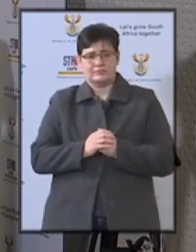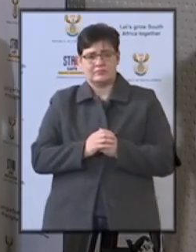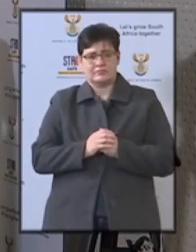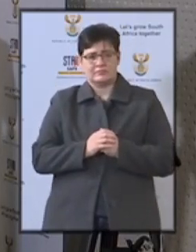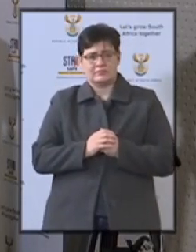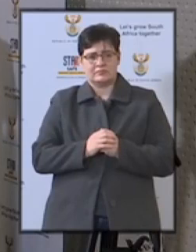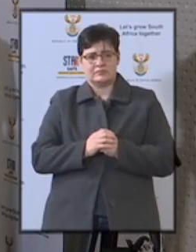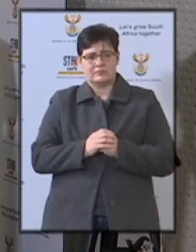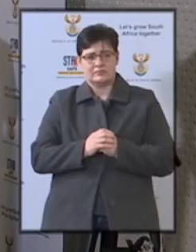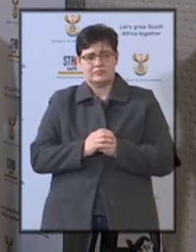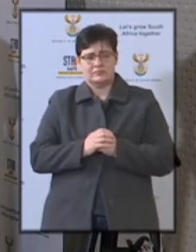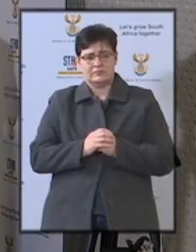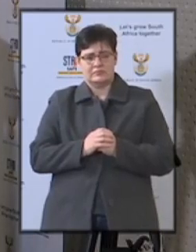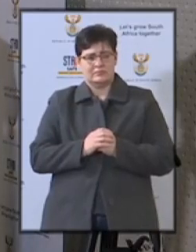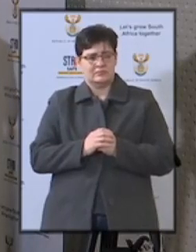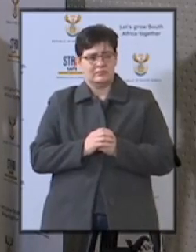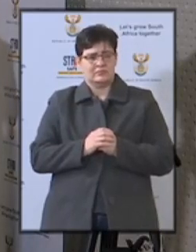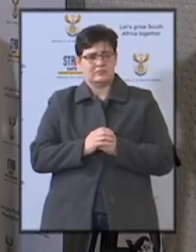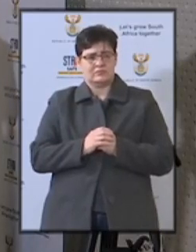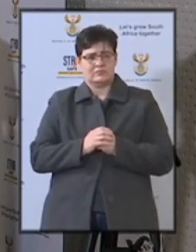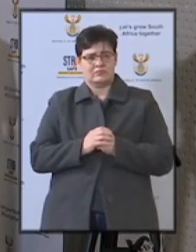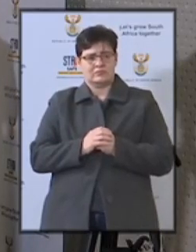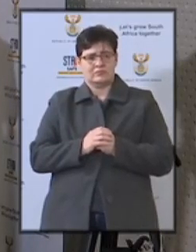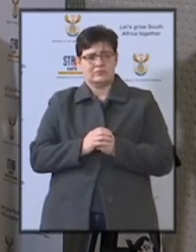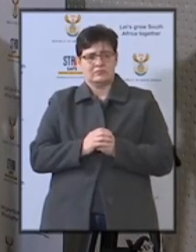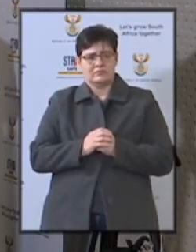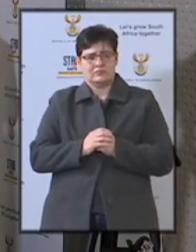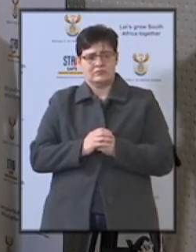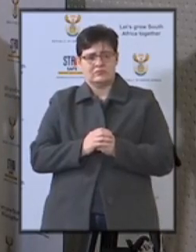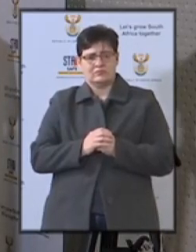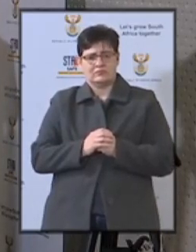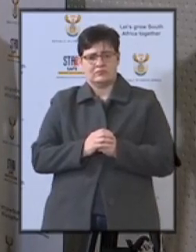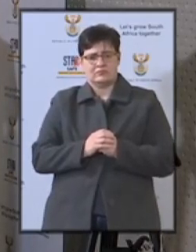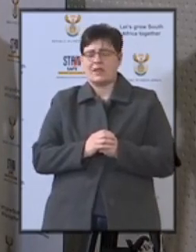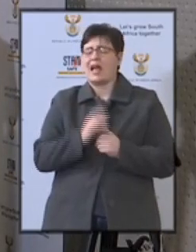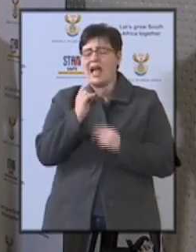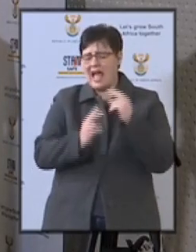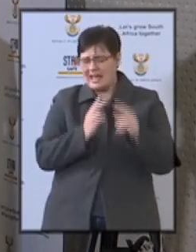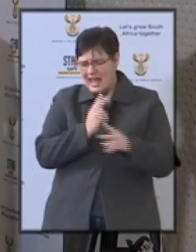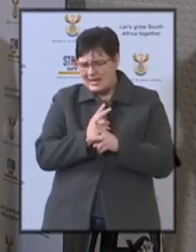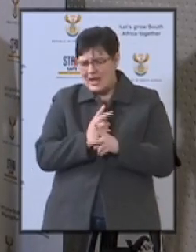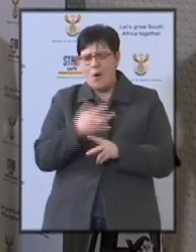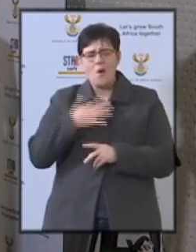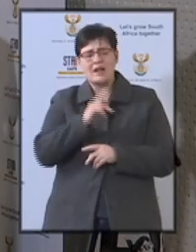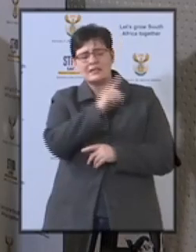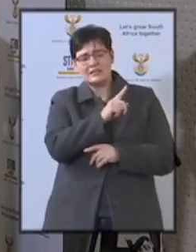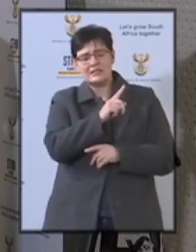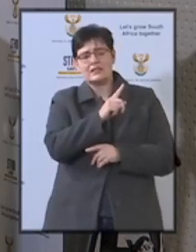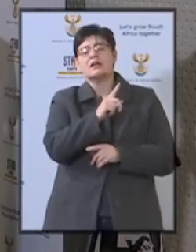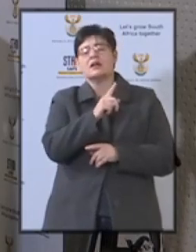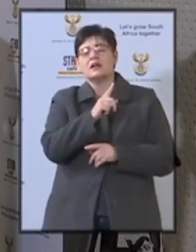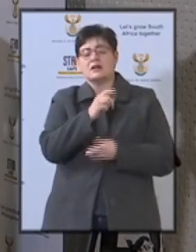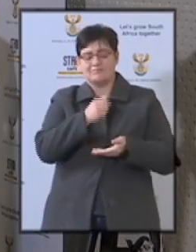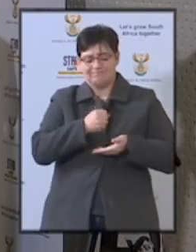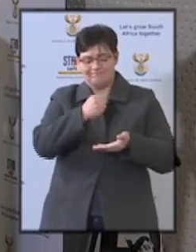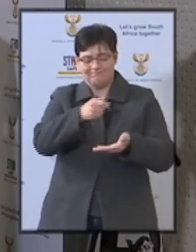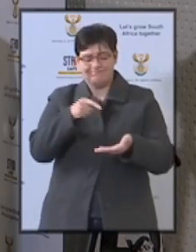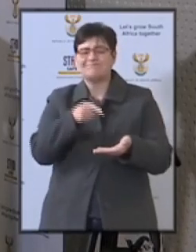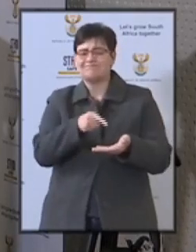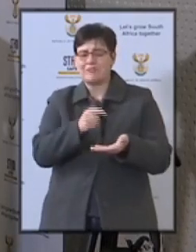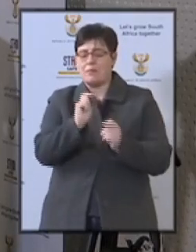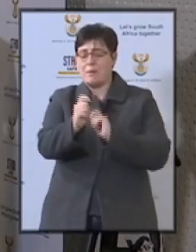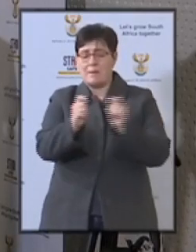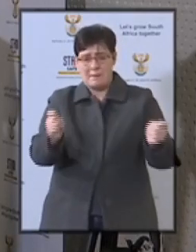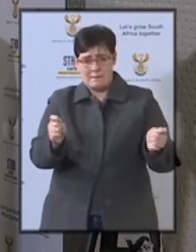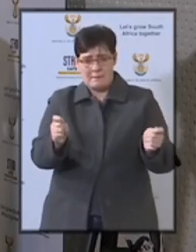Your question again, Witumelo? I'd like to ask if the Tourism Minister, what is the status of the Tourist Guide Relief Fund? Have